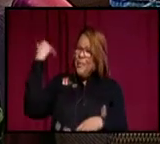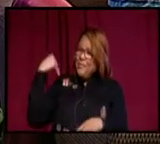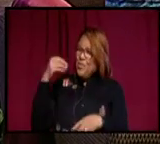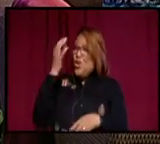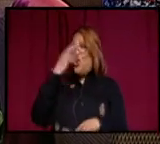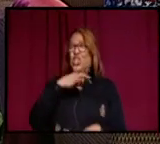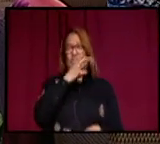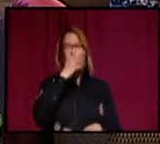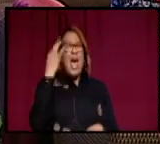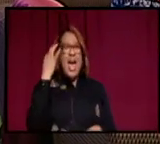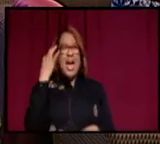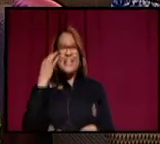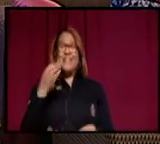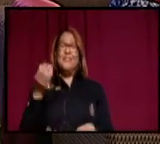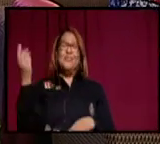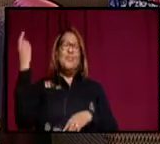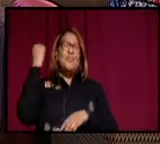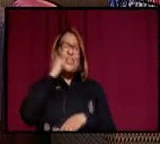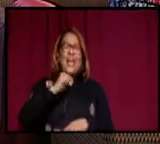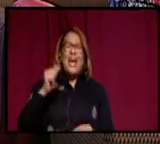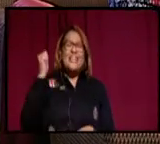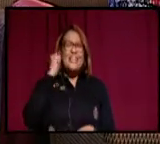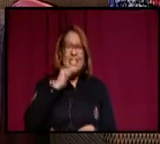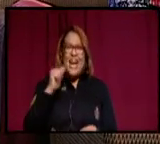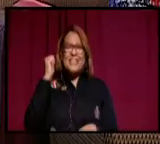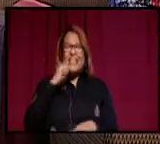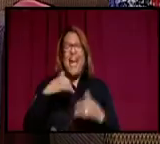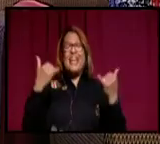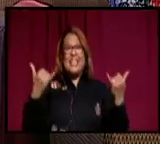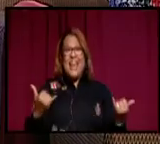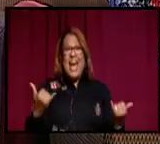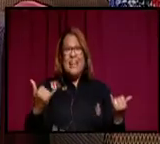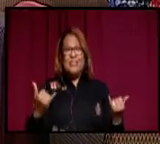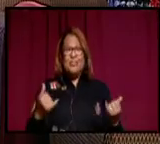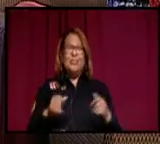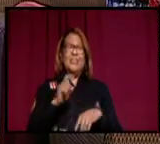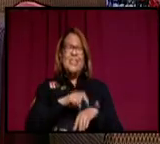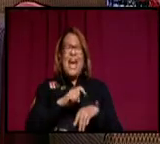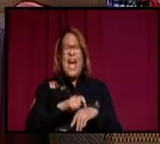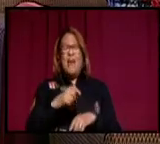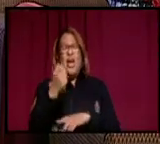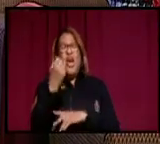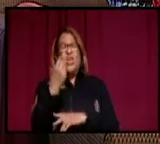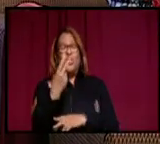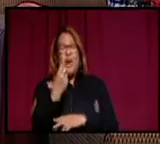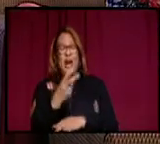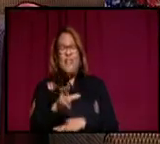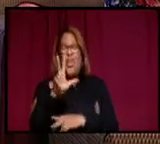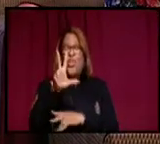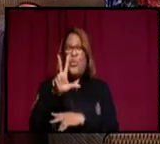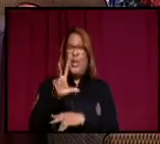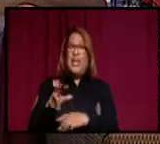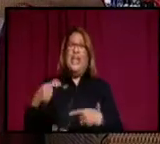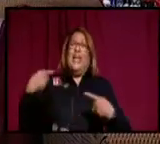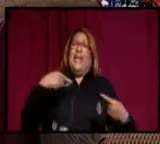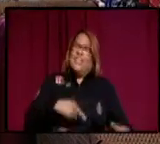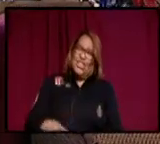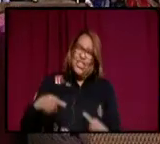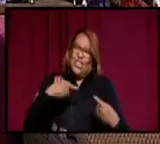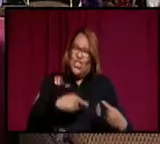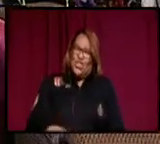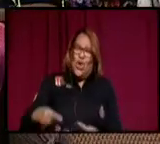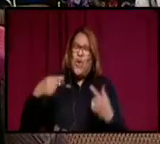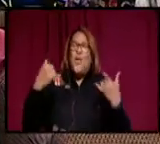life. You used to fast for days at the time. And now to fast to 12 o'clock, 3 o'clock is a struggle. Come on, while you have this